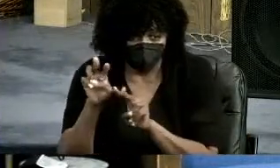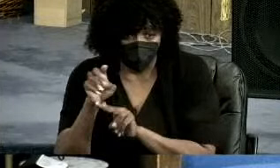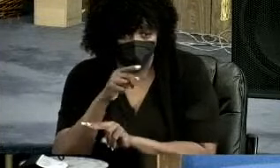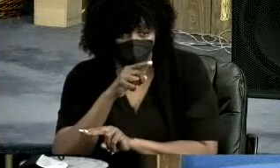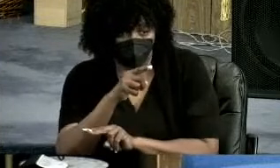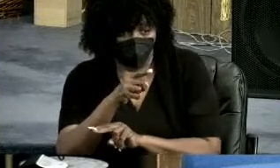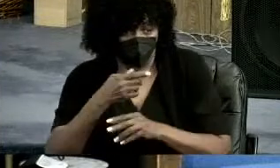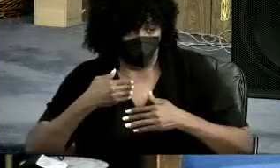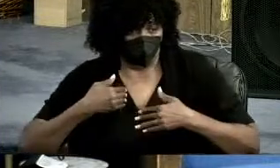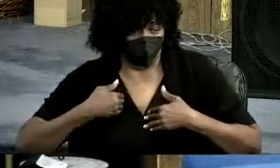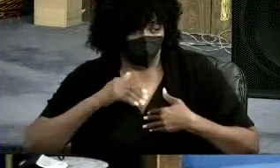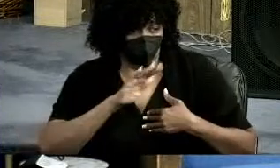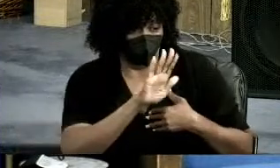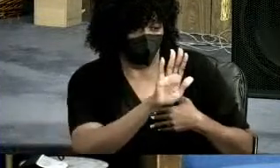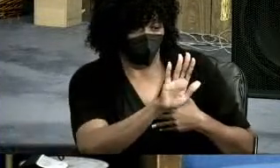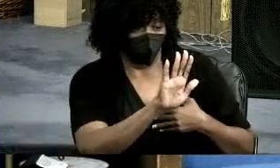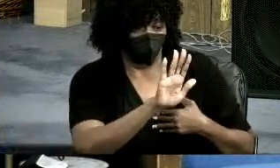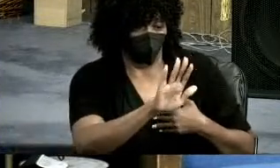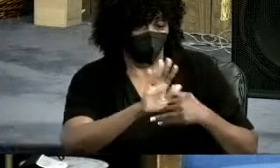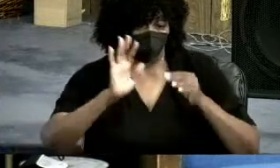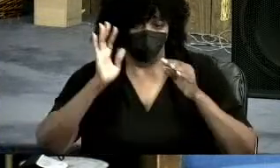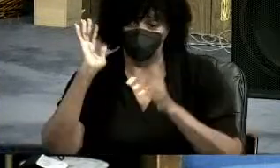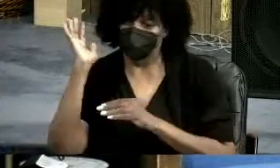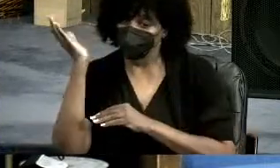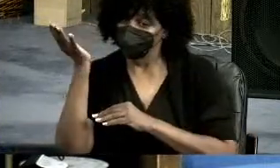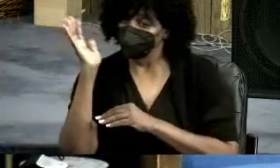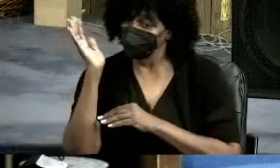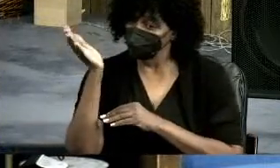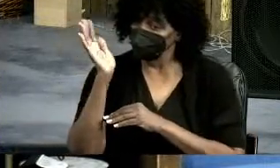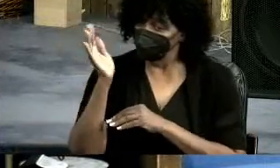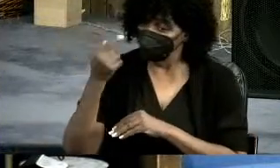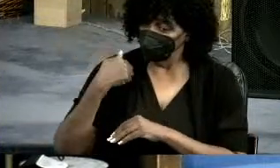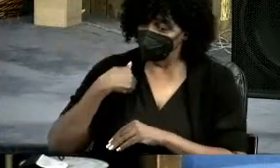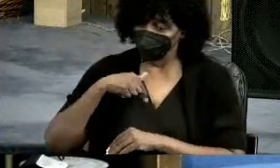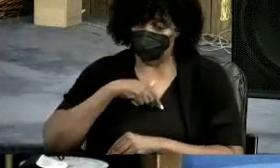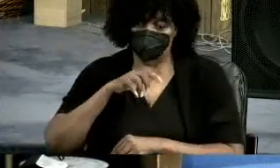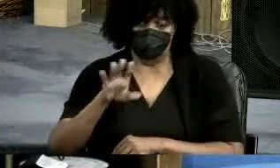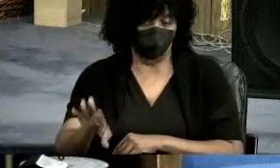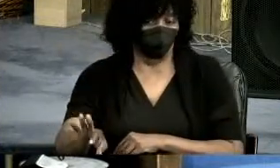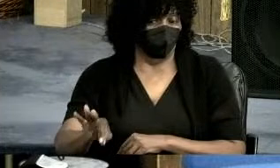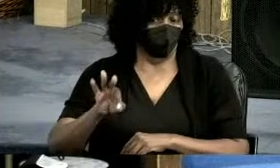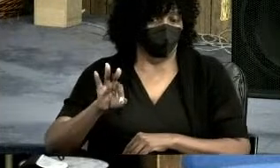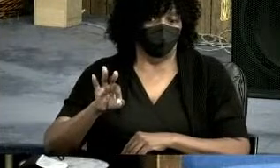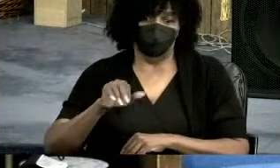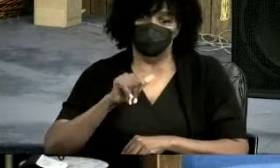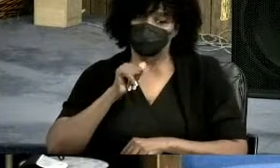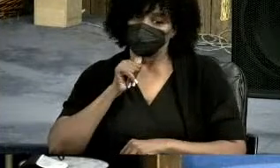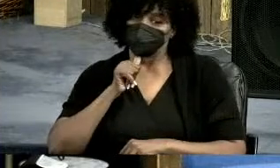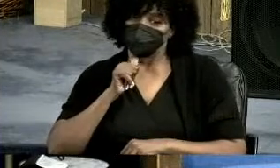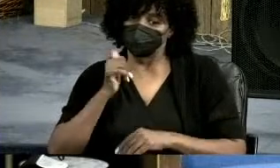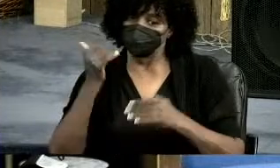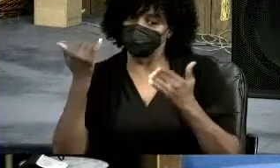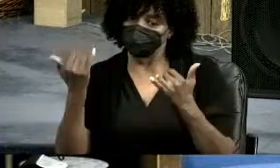own testimonies themselves, but we learned last week we ain't gonna let you do that right now.